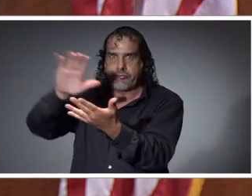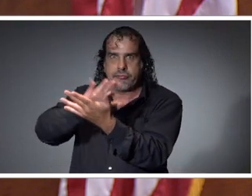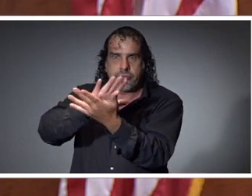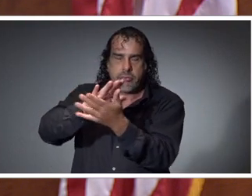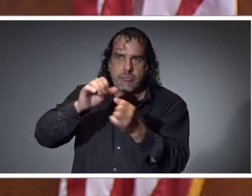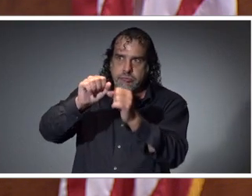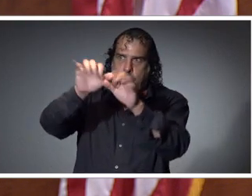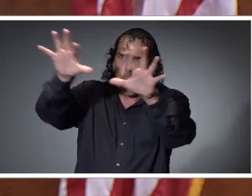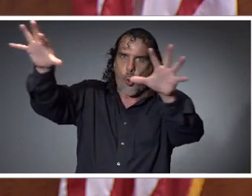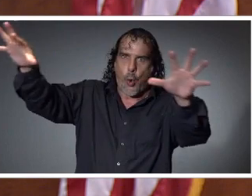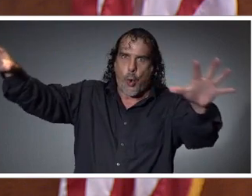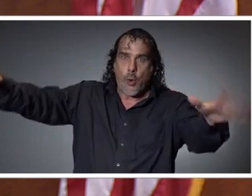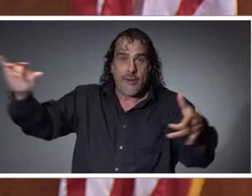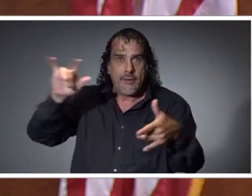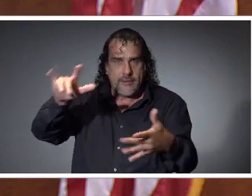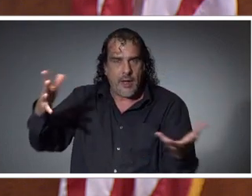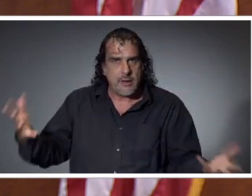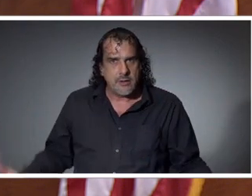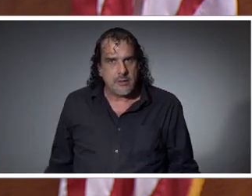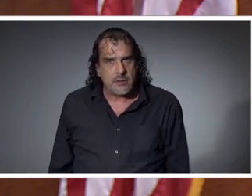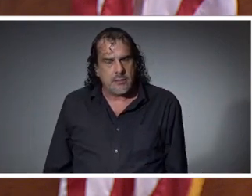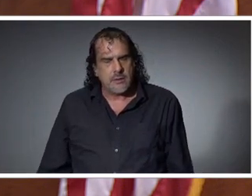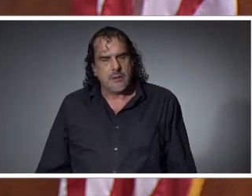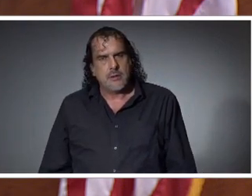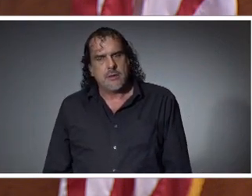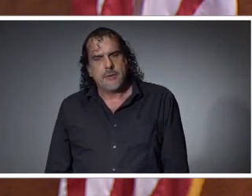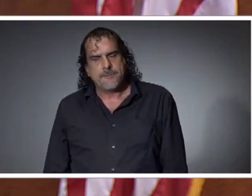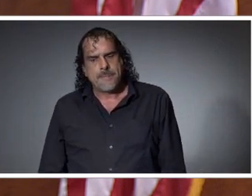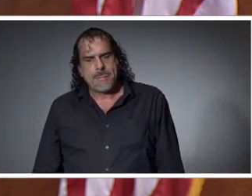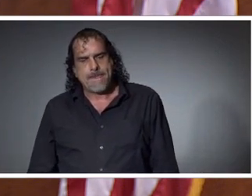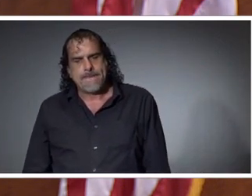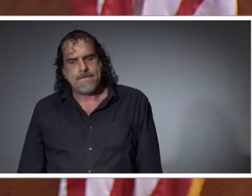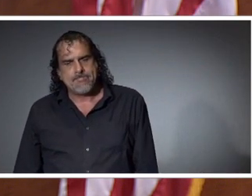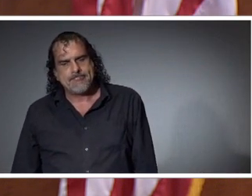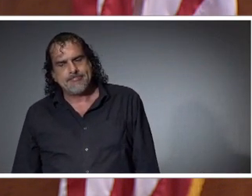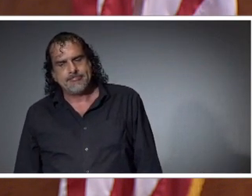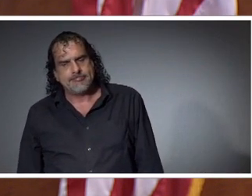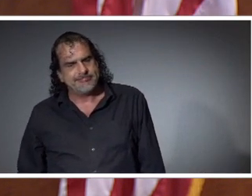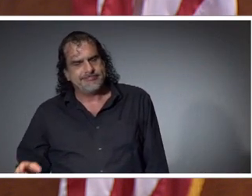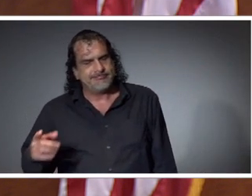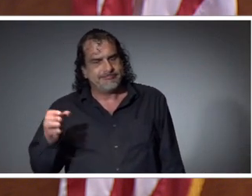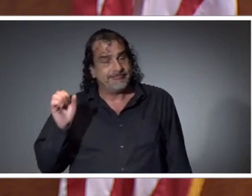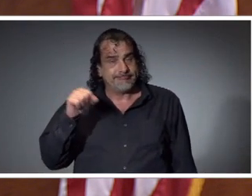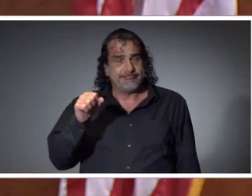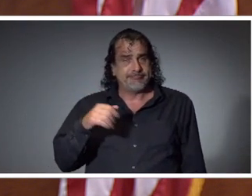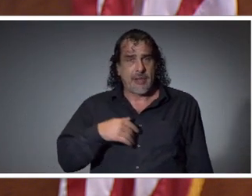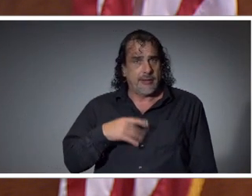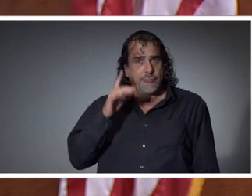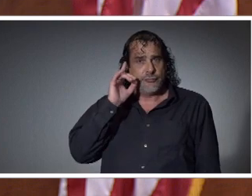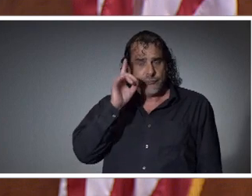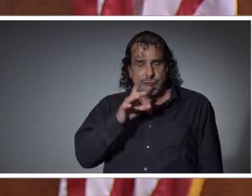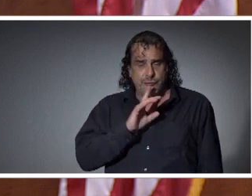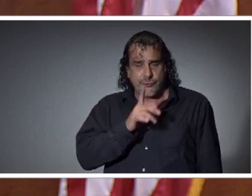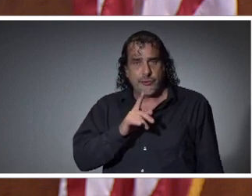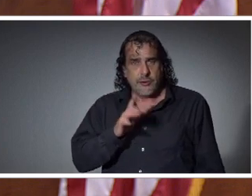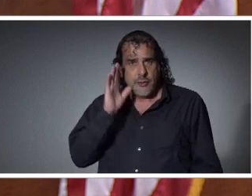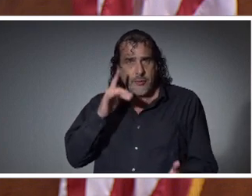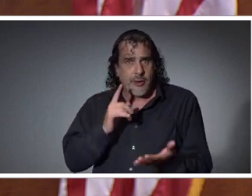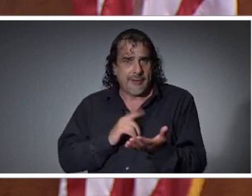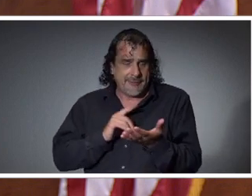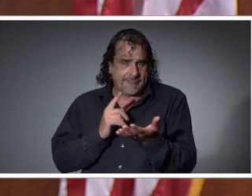buildings and multiple wings in multiple school buildings. But yeah, I wouldn't be surprised at all if there's not a point at